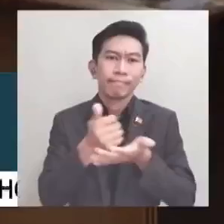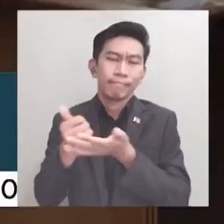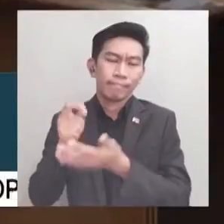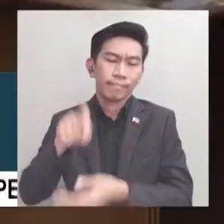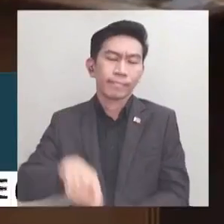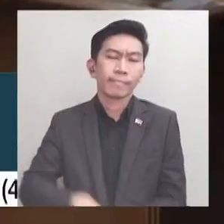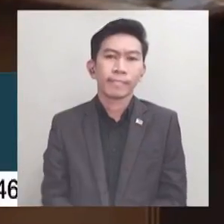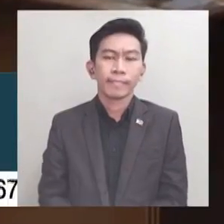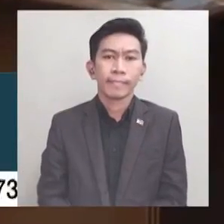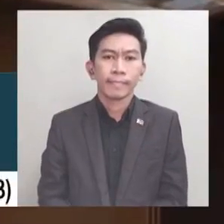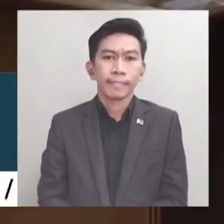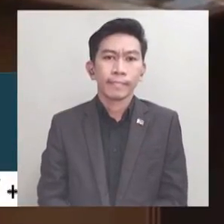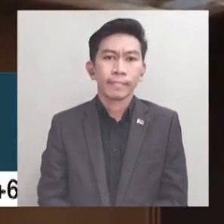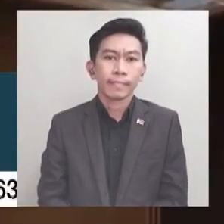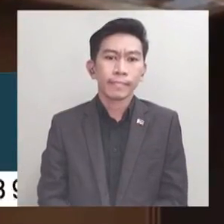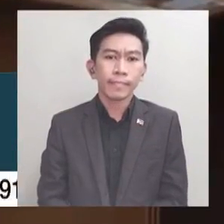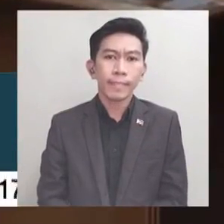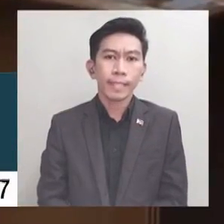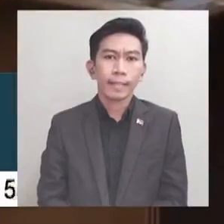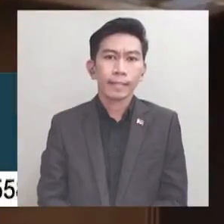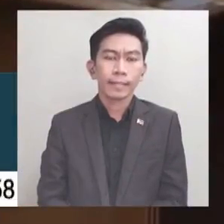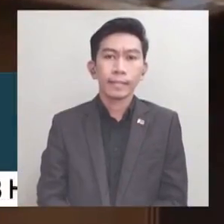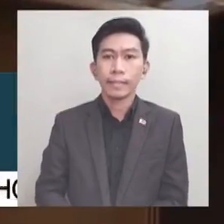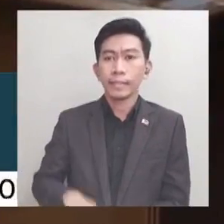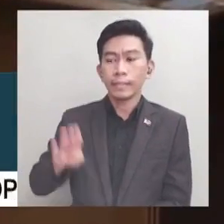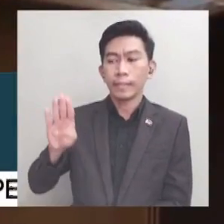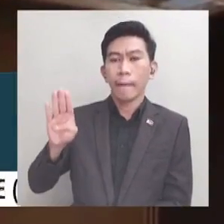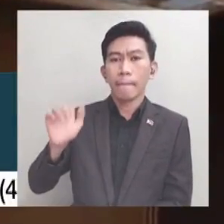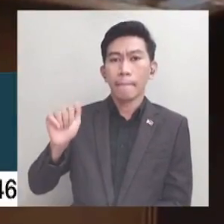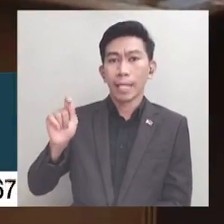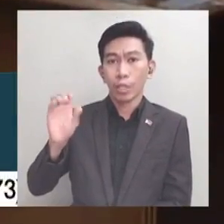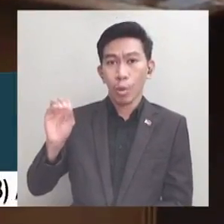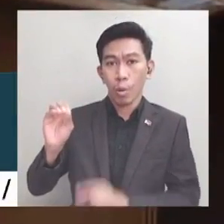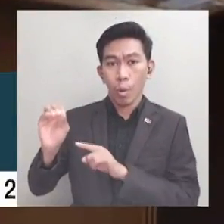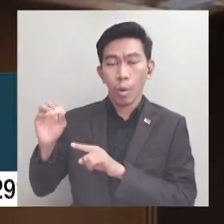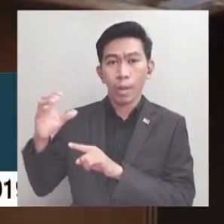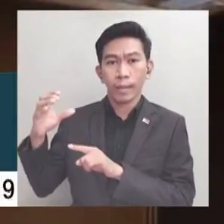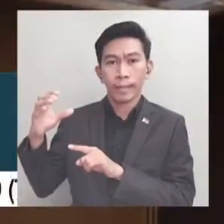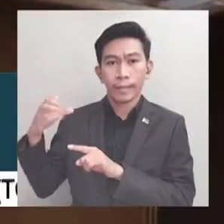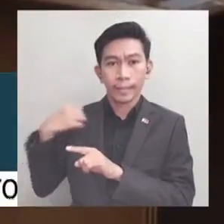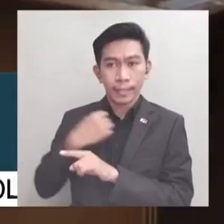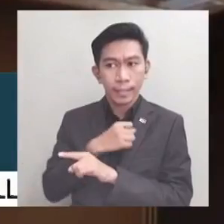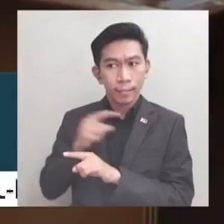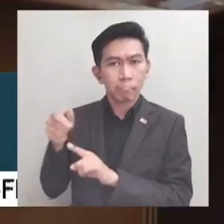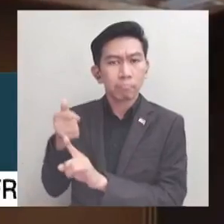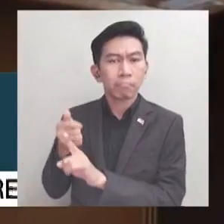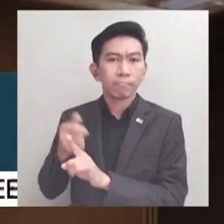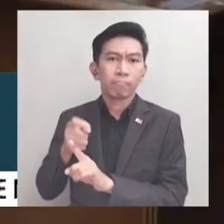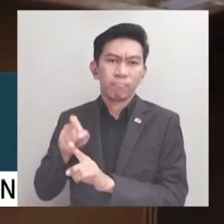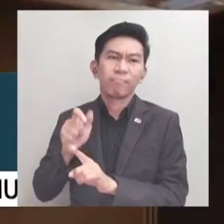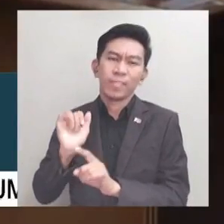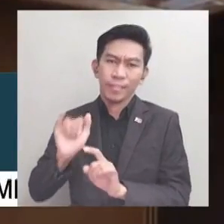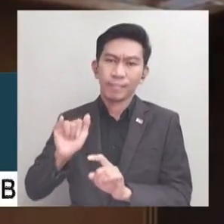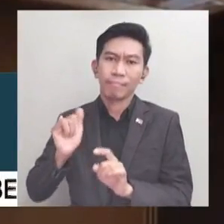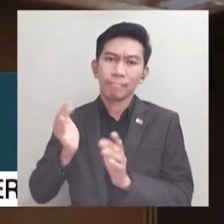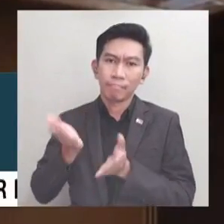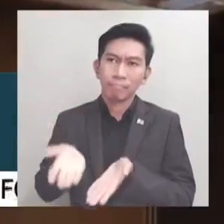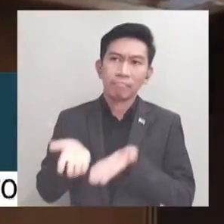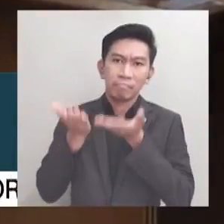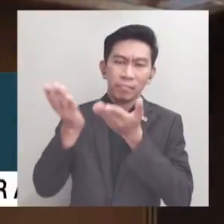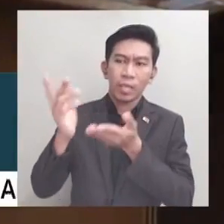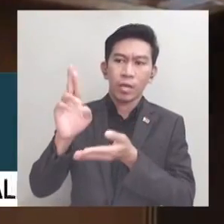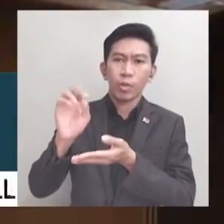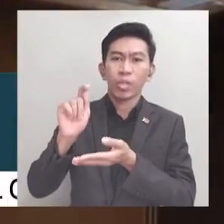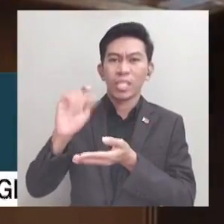At the sidelines, Senator Ronald Bato de la Rosa says he will continue to push for the mandatory ROTC for students, while Senator Aquilino Coco